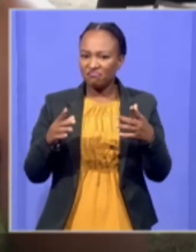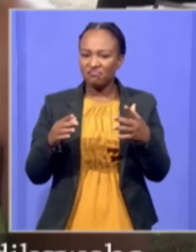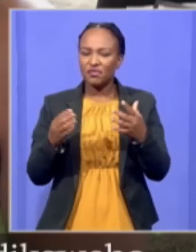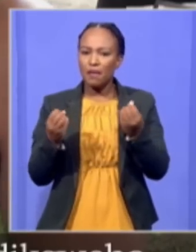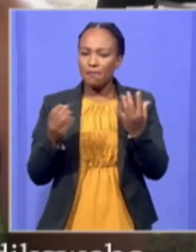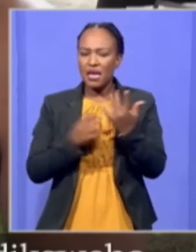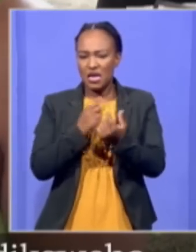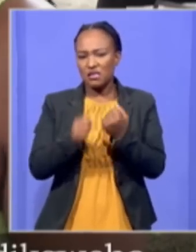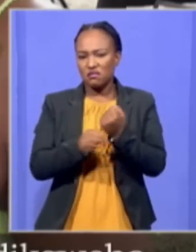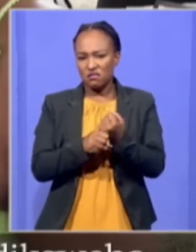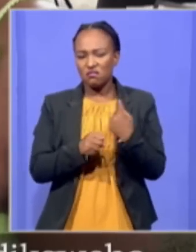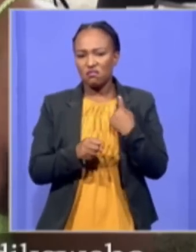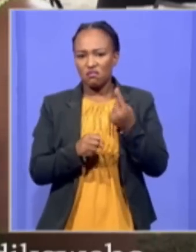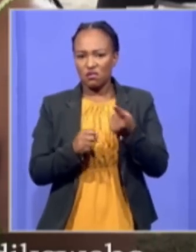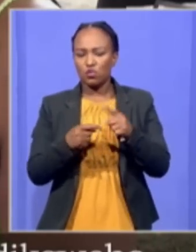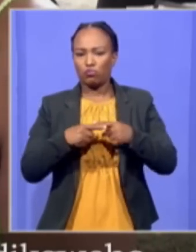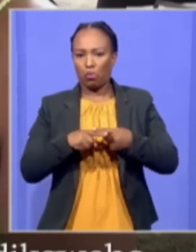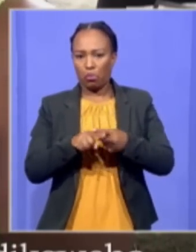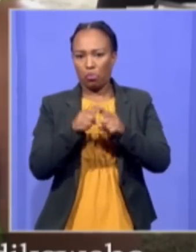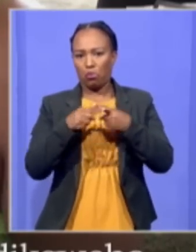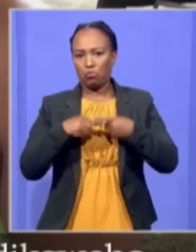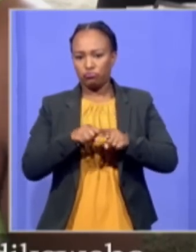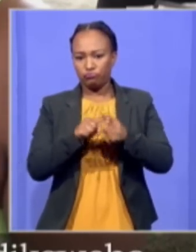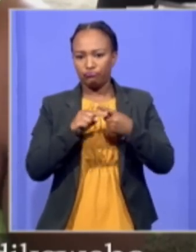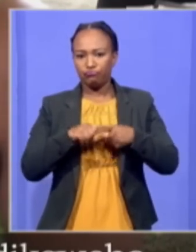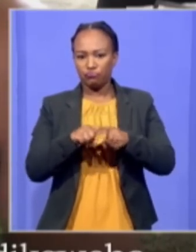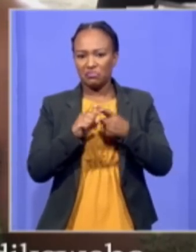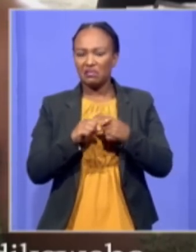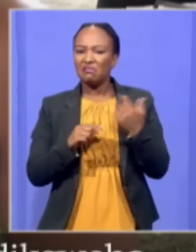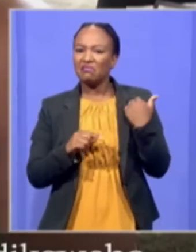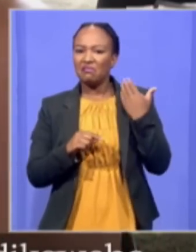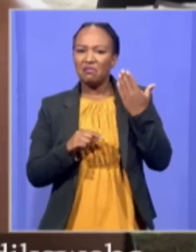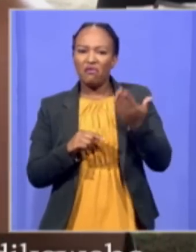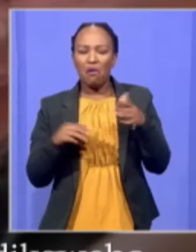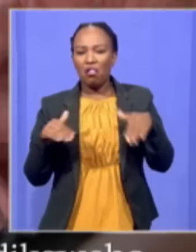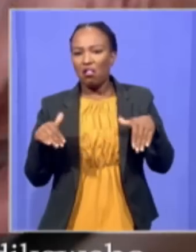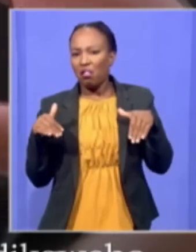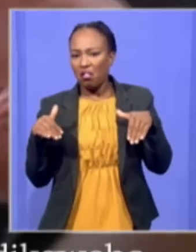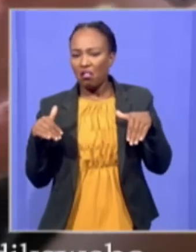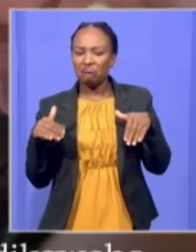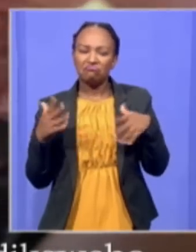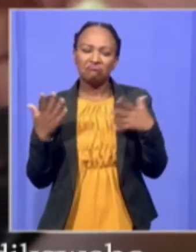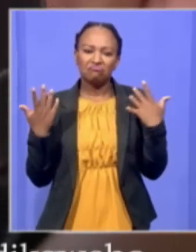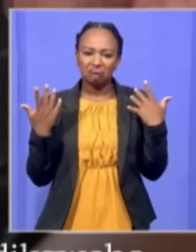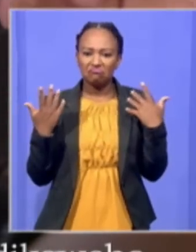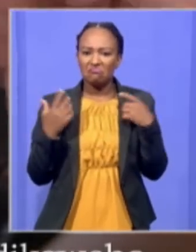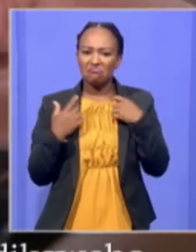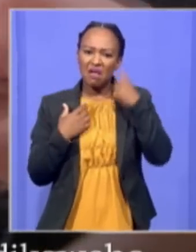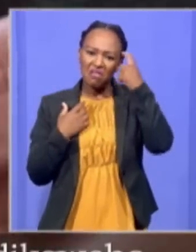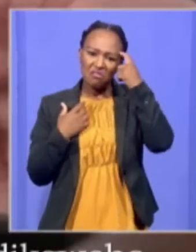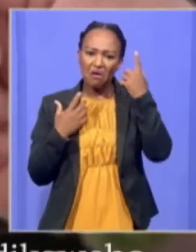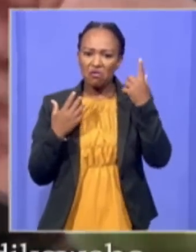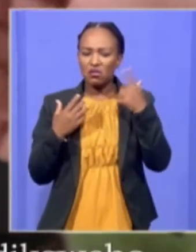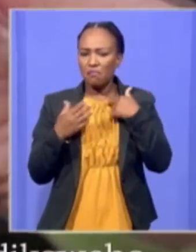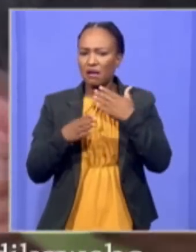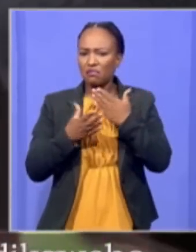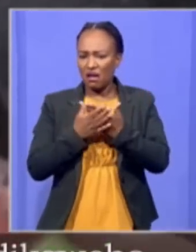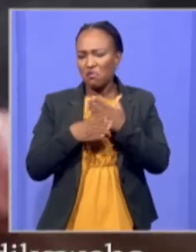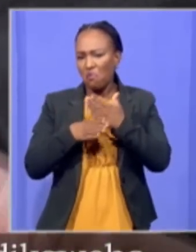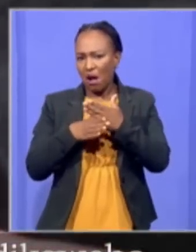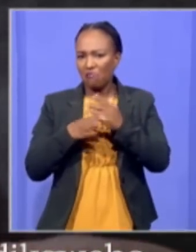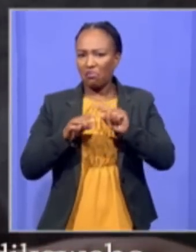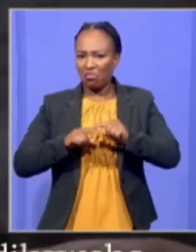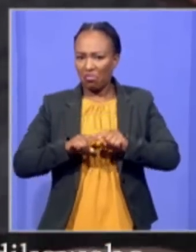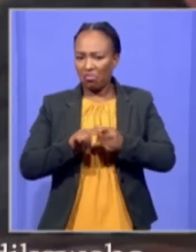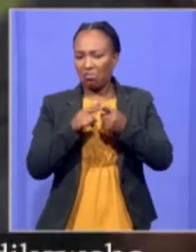le malwanyana ntse ke loga ke simolotse ke sena se ke se dirang go jarteng so be ke re ka gore ke itse go bereka matsogo